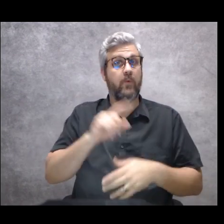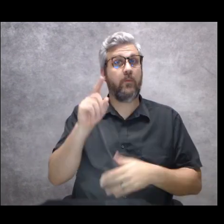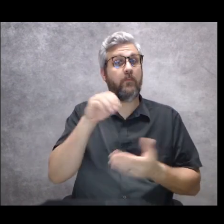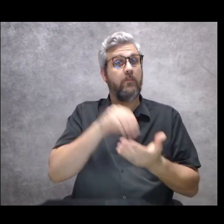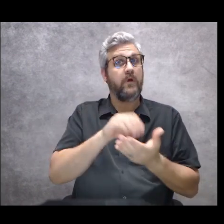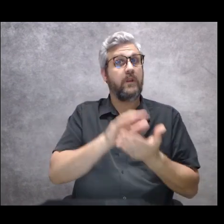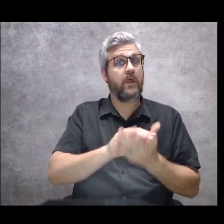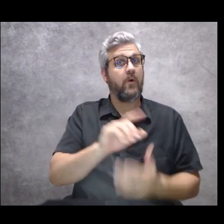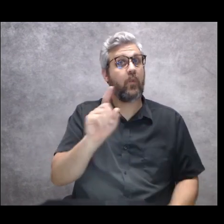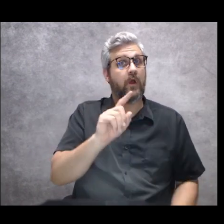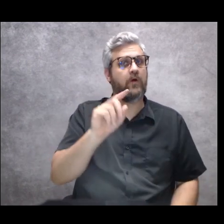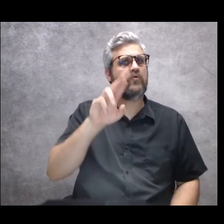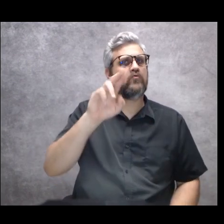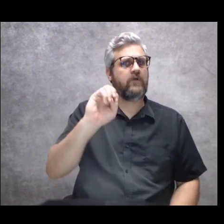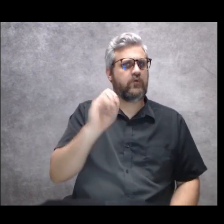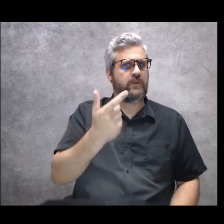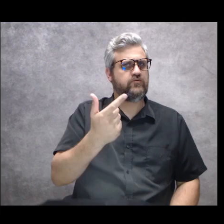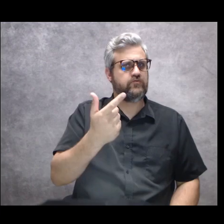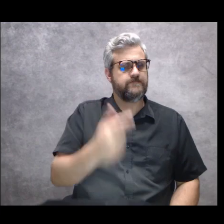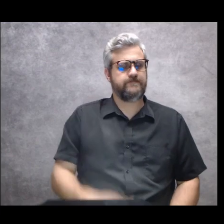in the regulation.